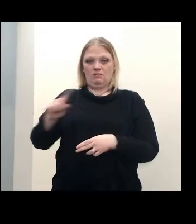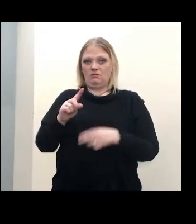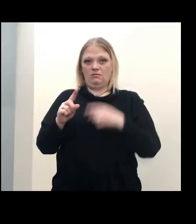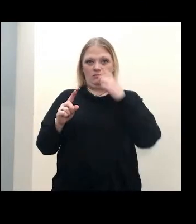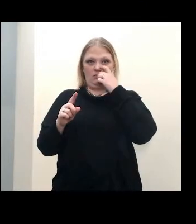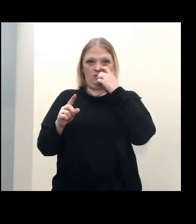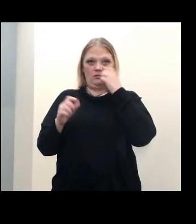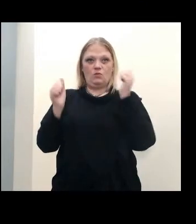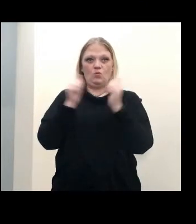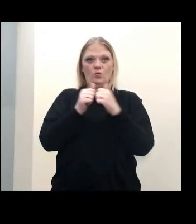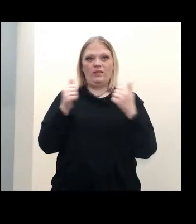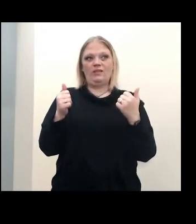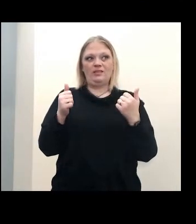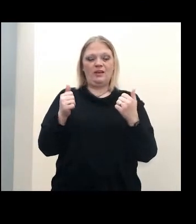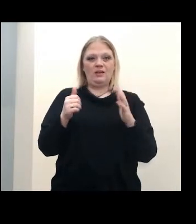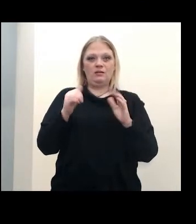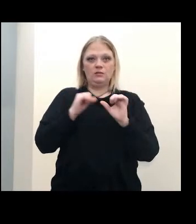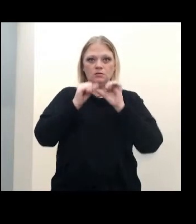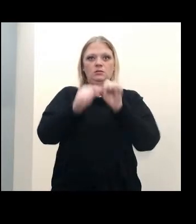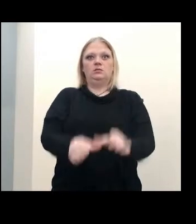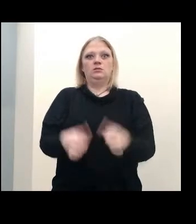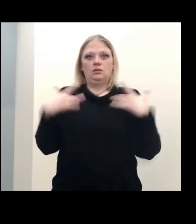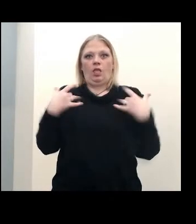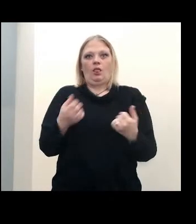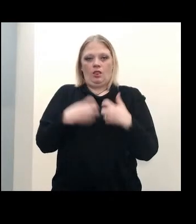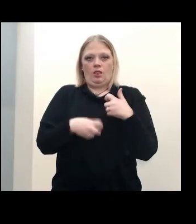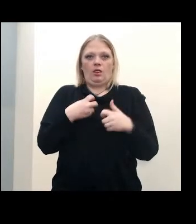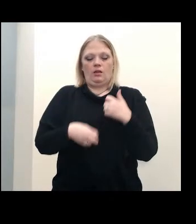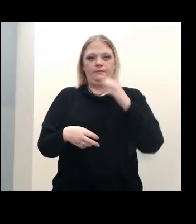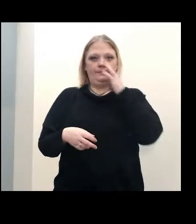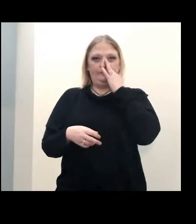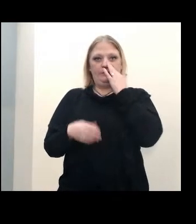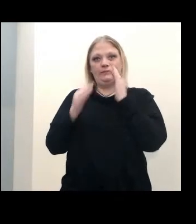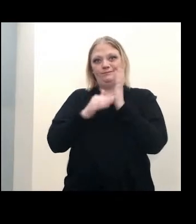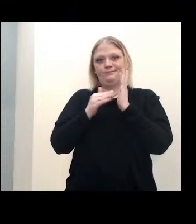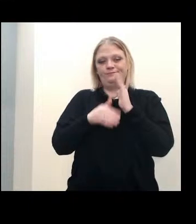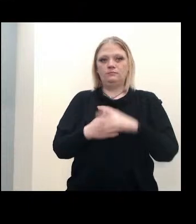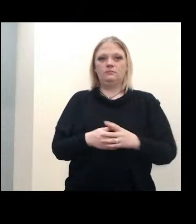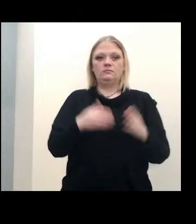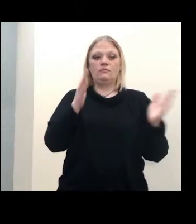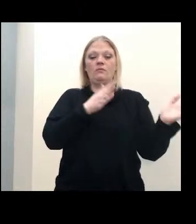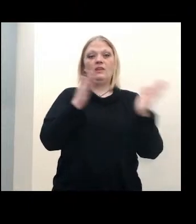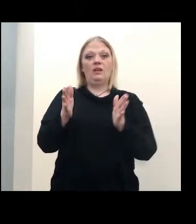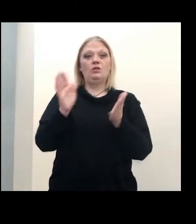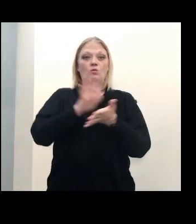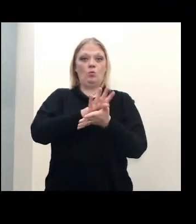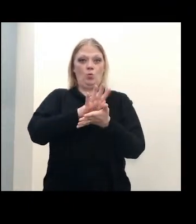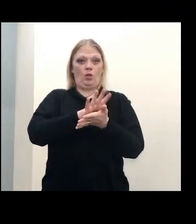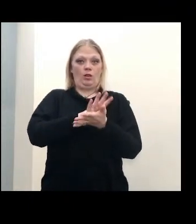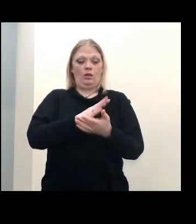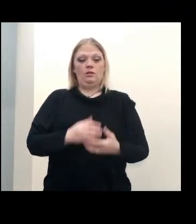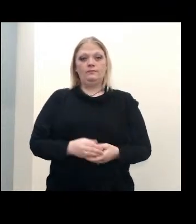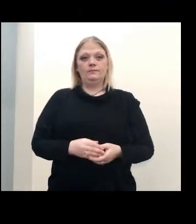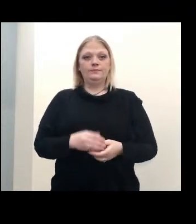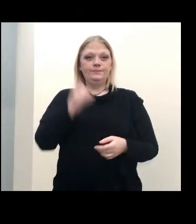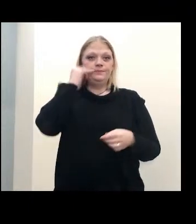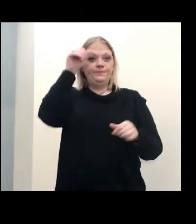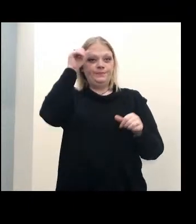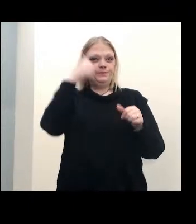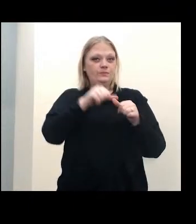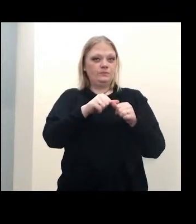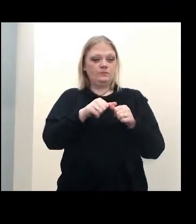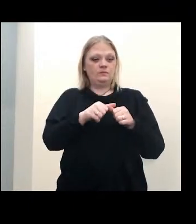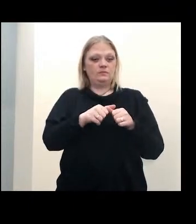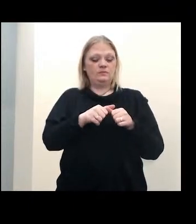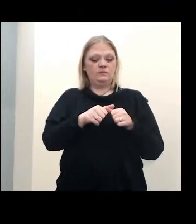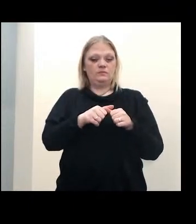with those chronic conditions. So moving on to schools. So if you recall, at the end of